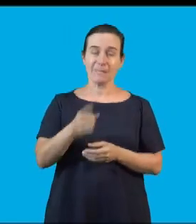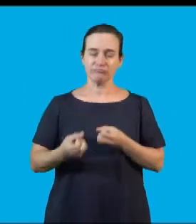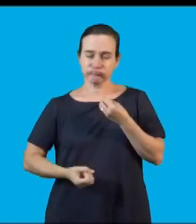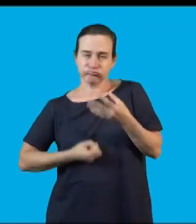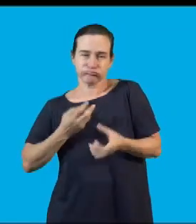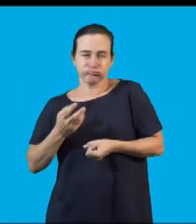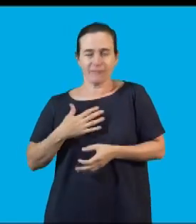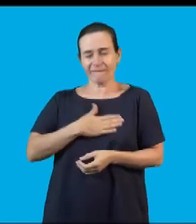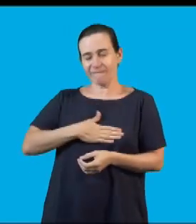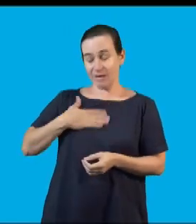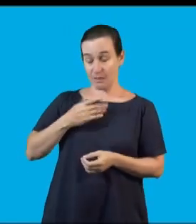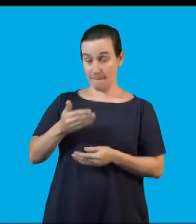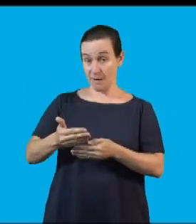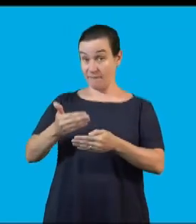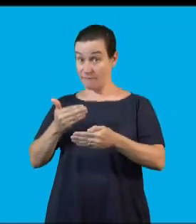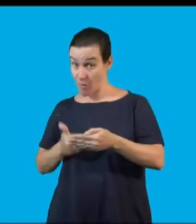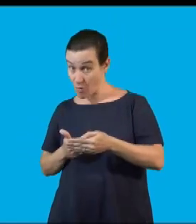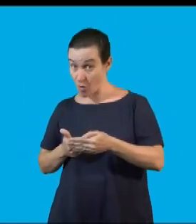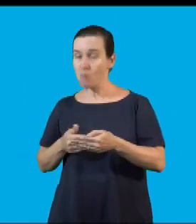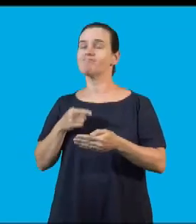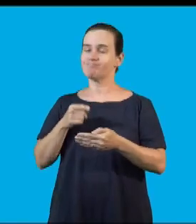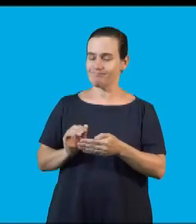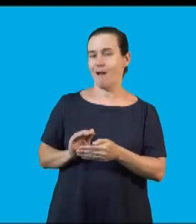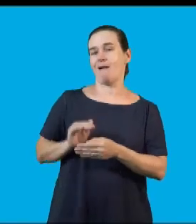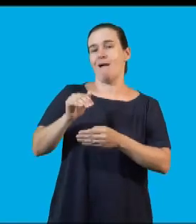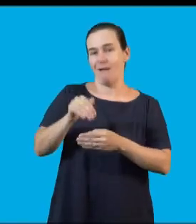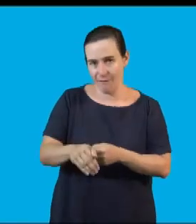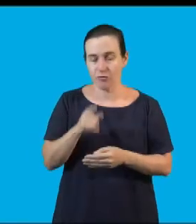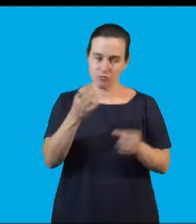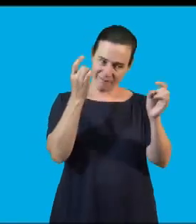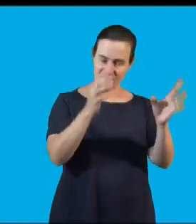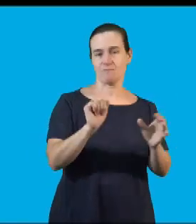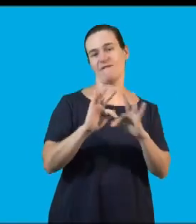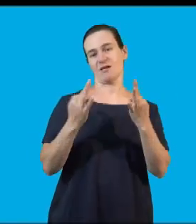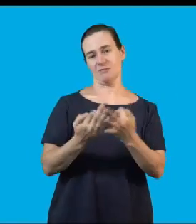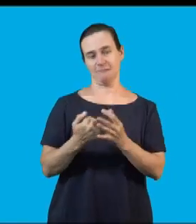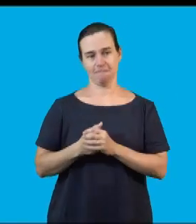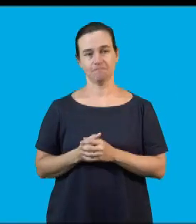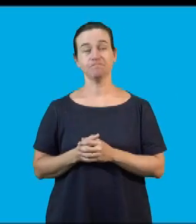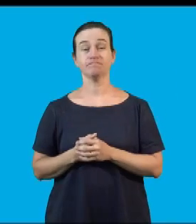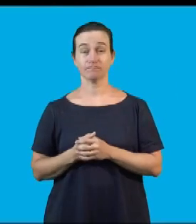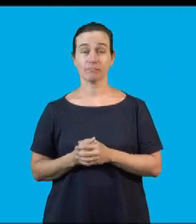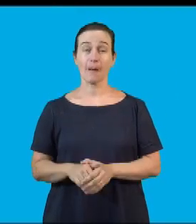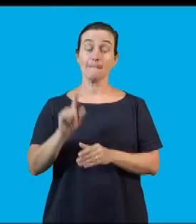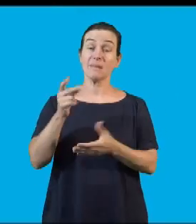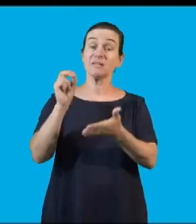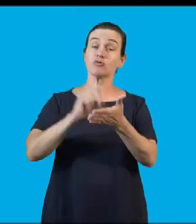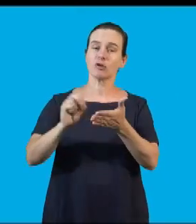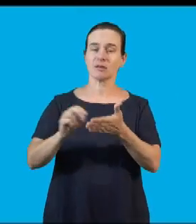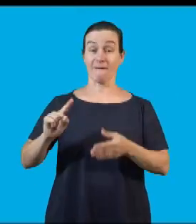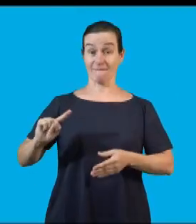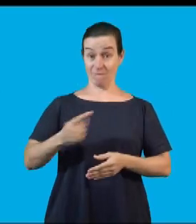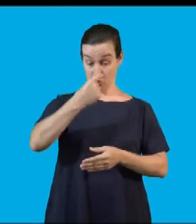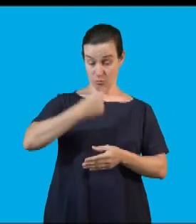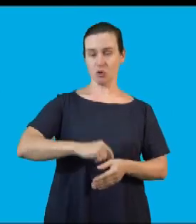must express your feelings before and after informing your family. The entries, as always, should